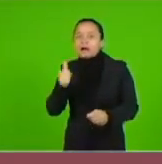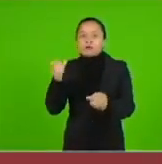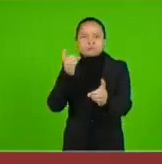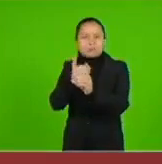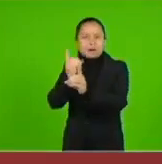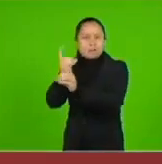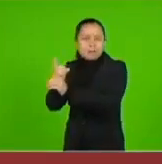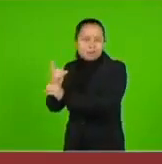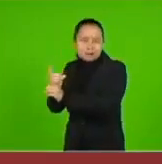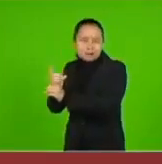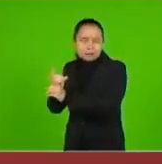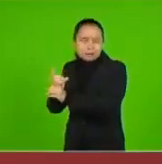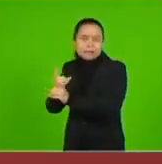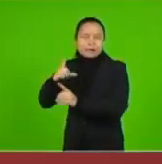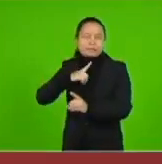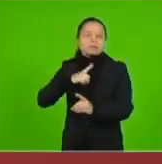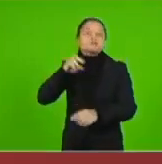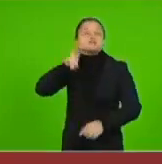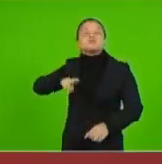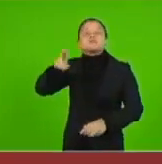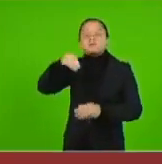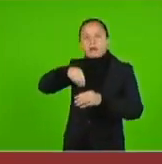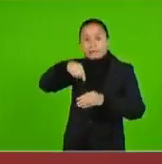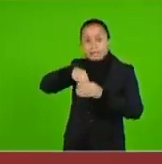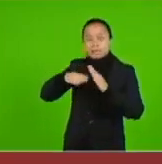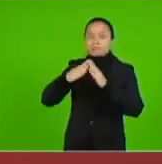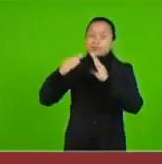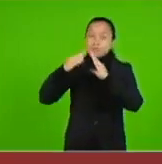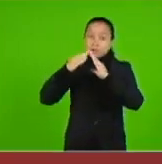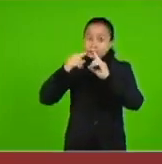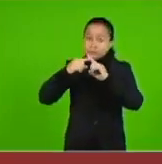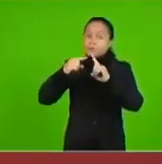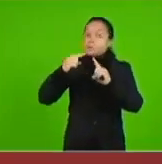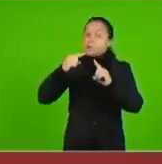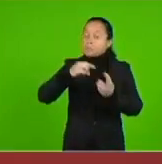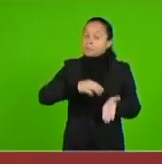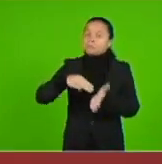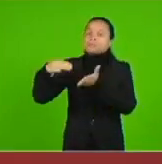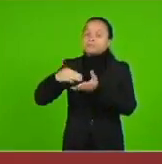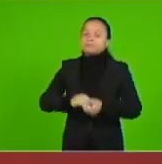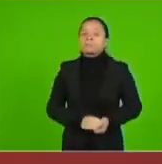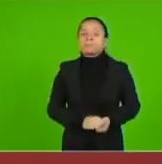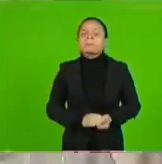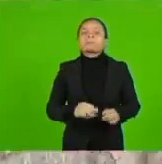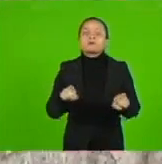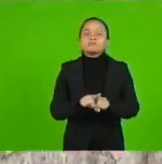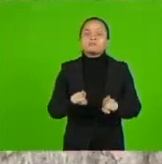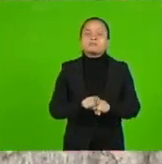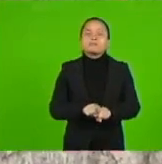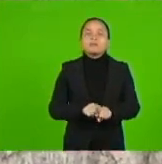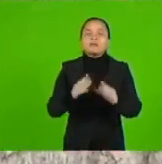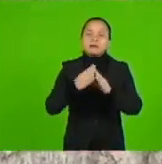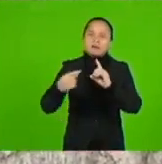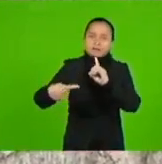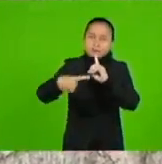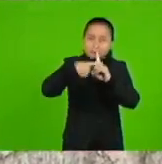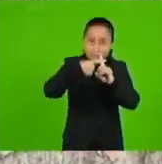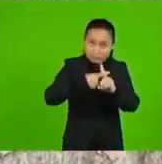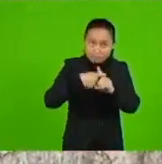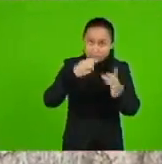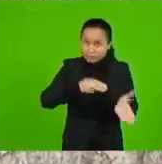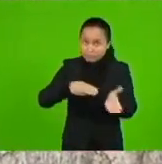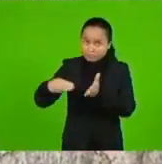location, which represents more than 1 million liters of water that is reused. And Maranatha, through its